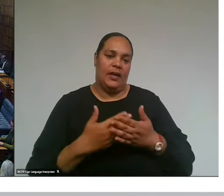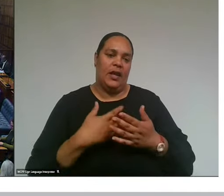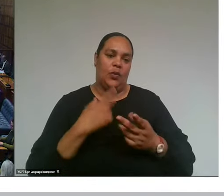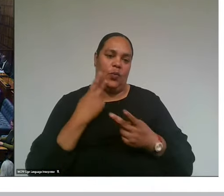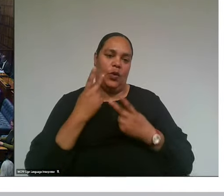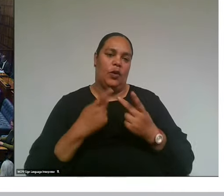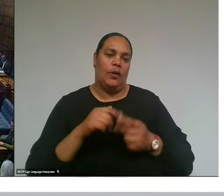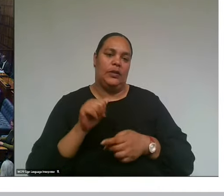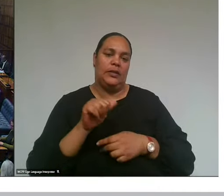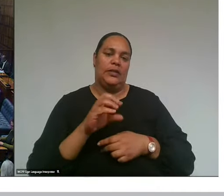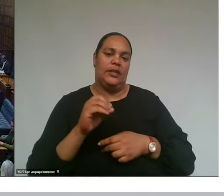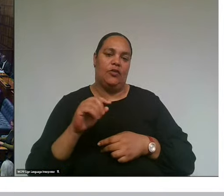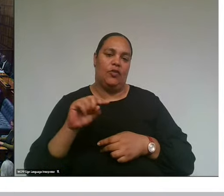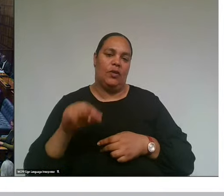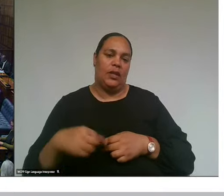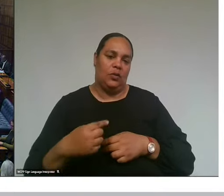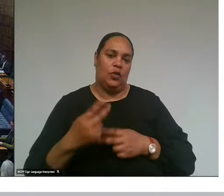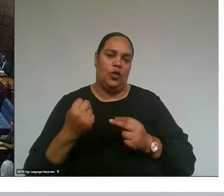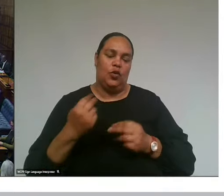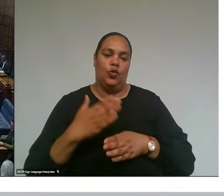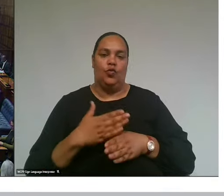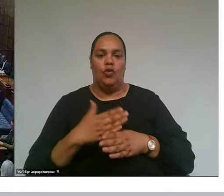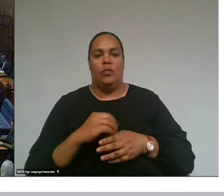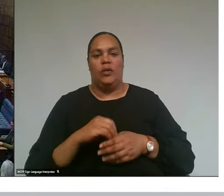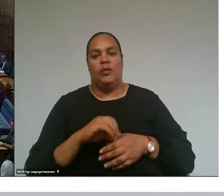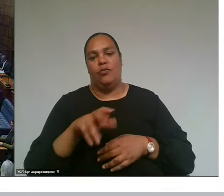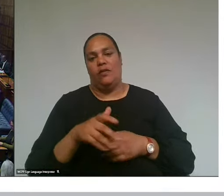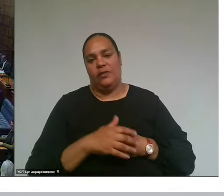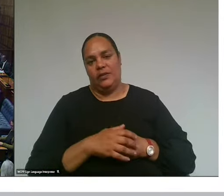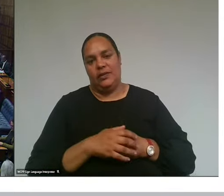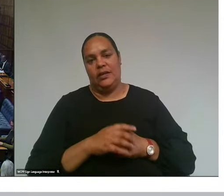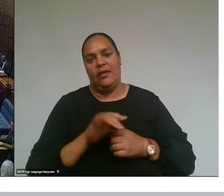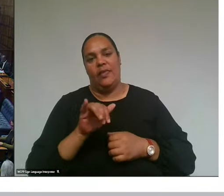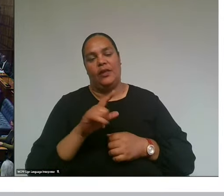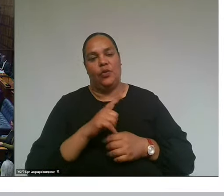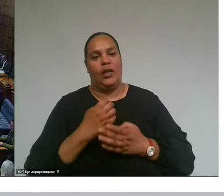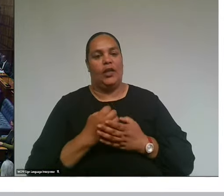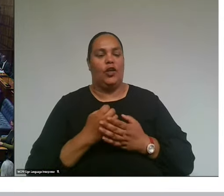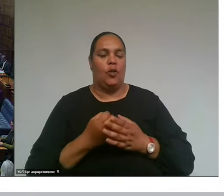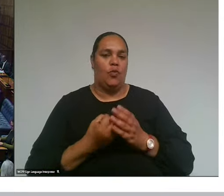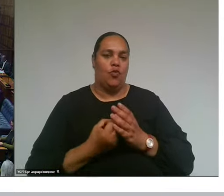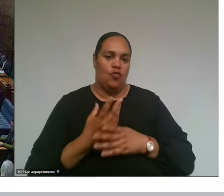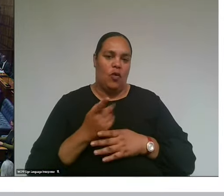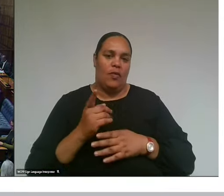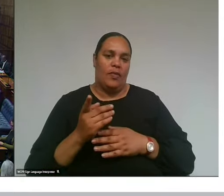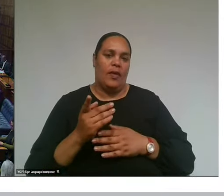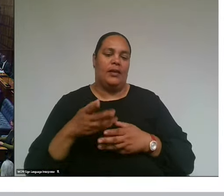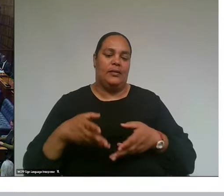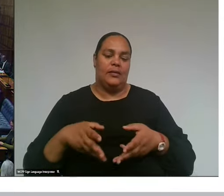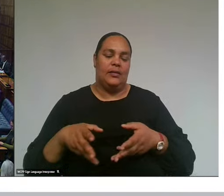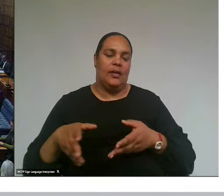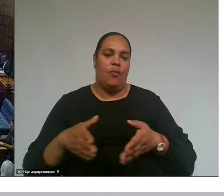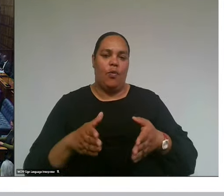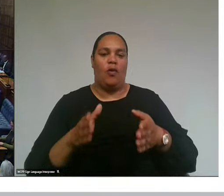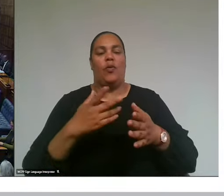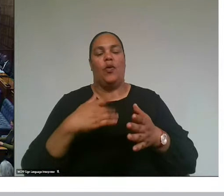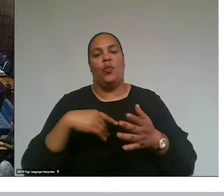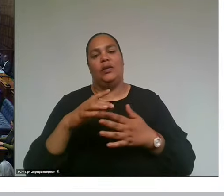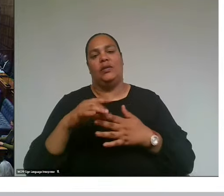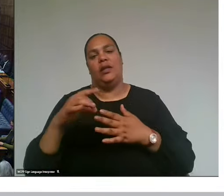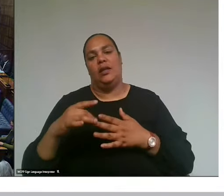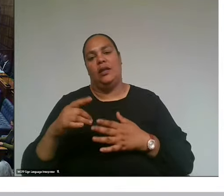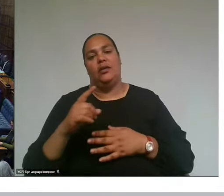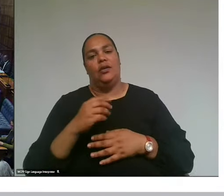about 600,00 th new jobs in the province and that's why economic growth is the pathway that we have selected